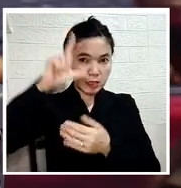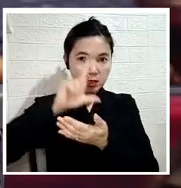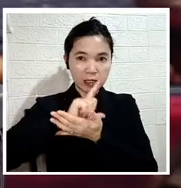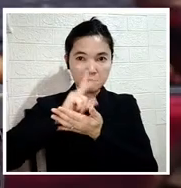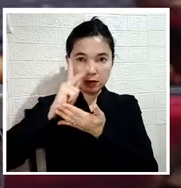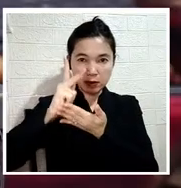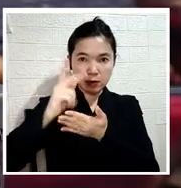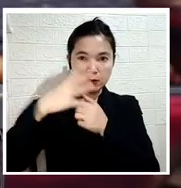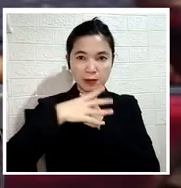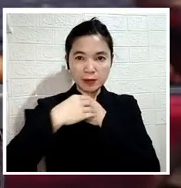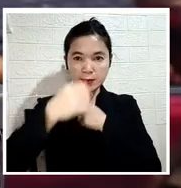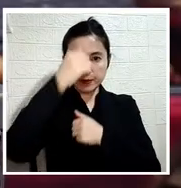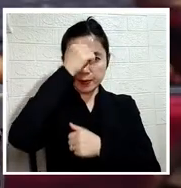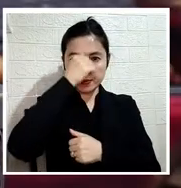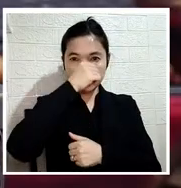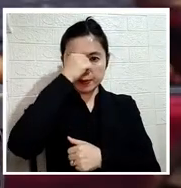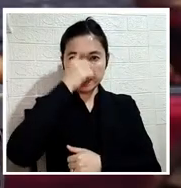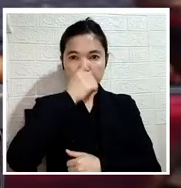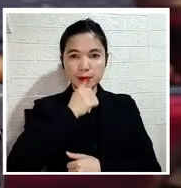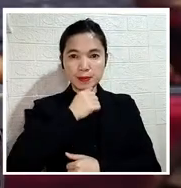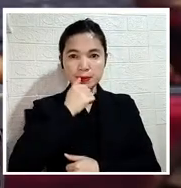Lord.